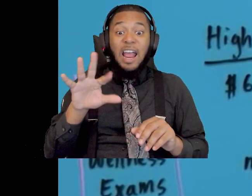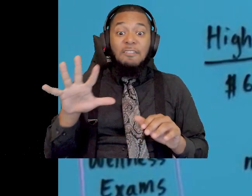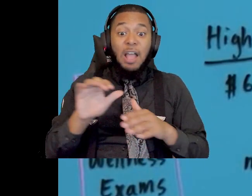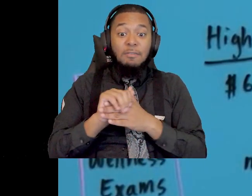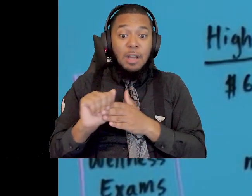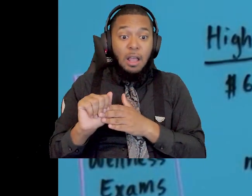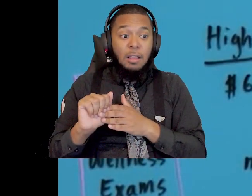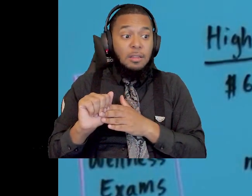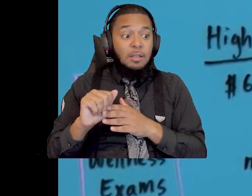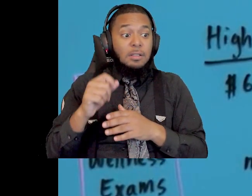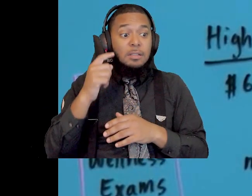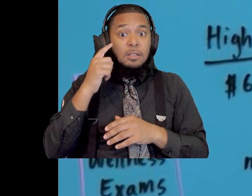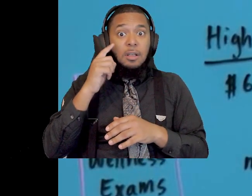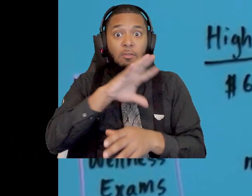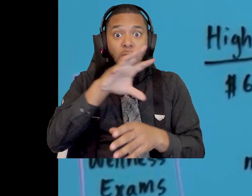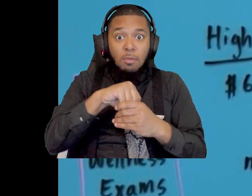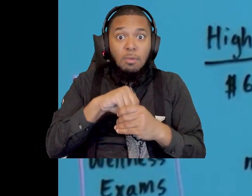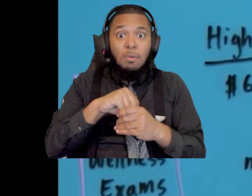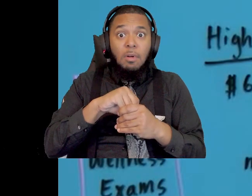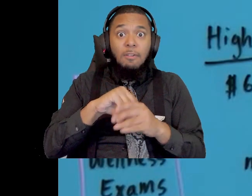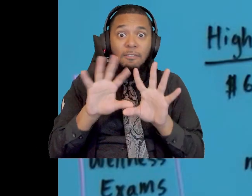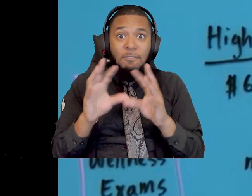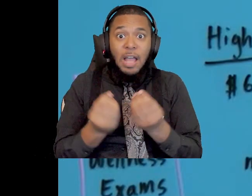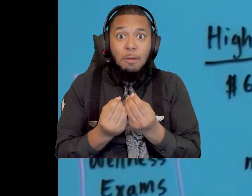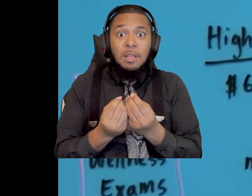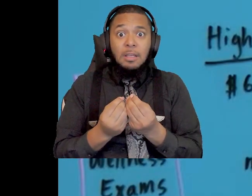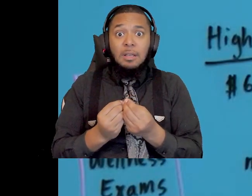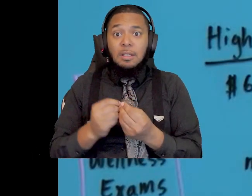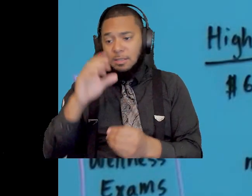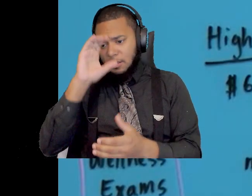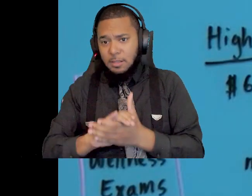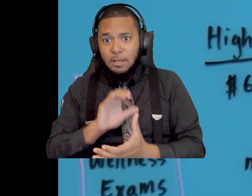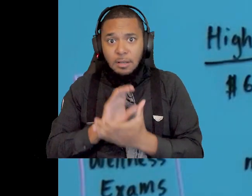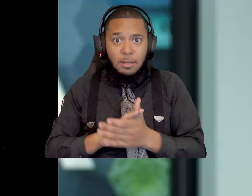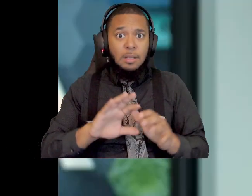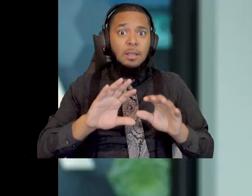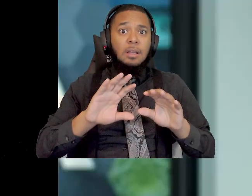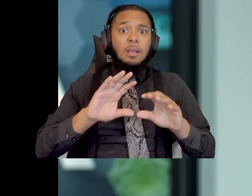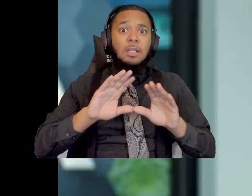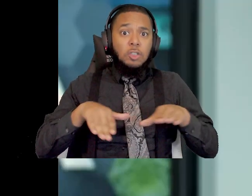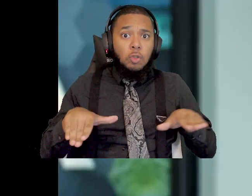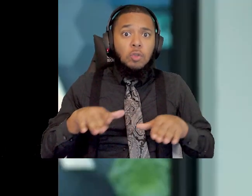when you had everybody spouse and children for the whole family